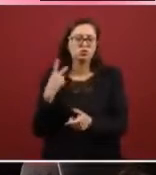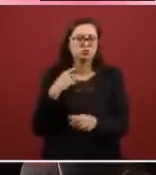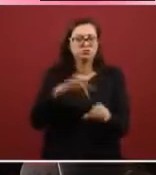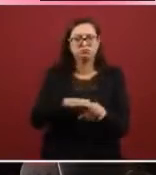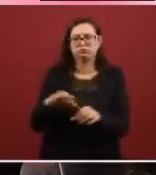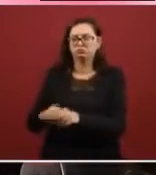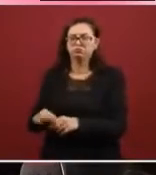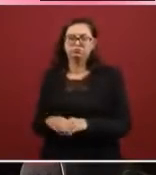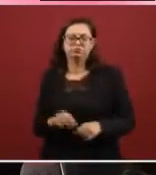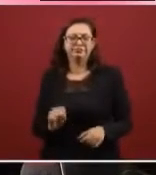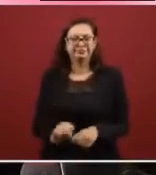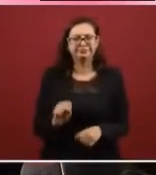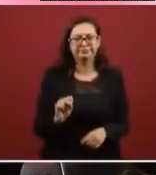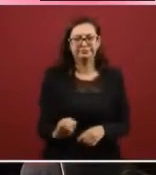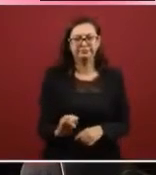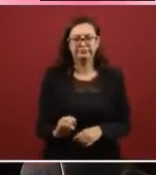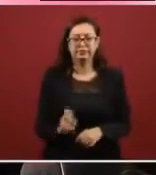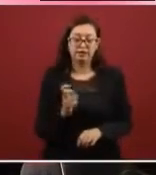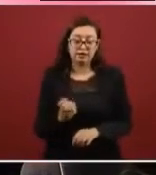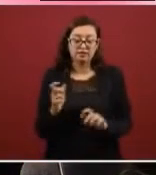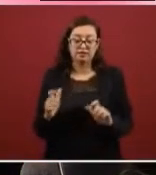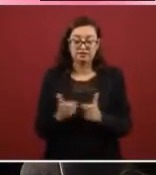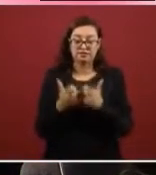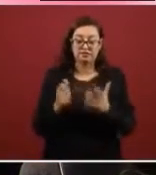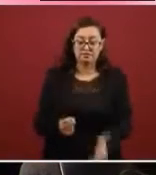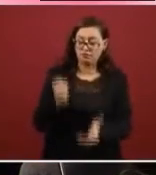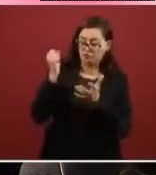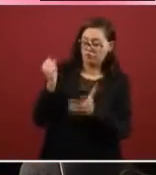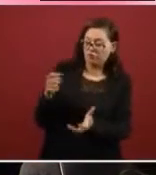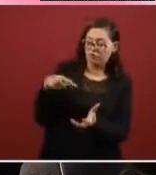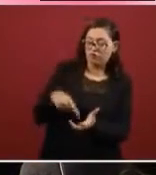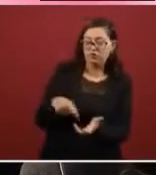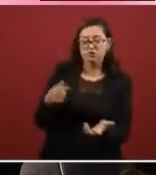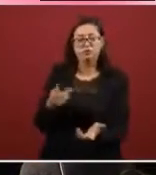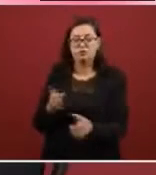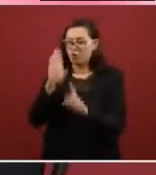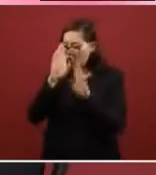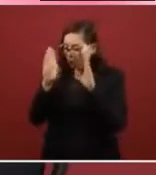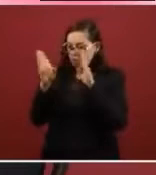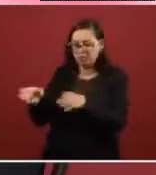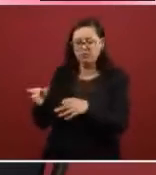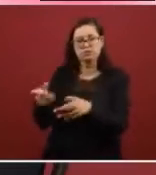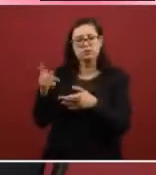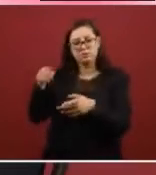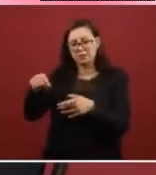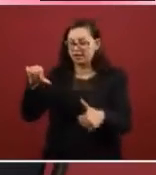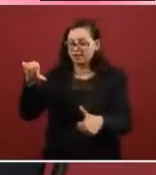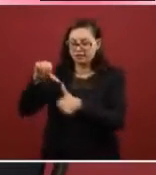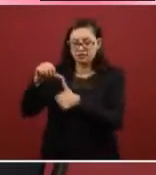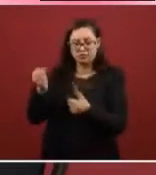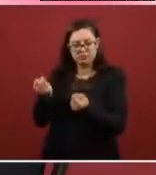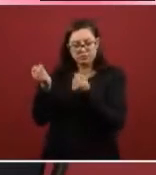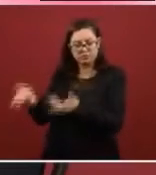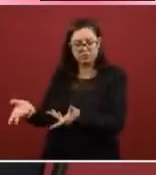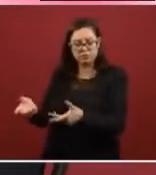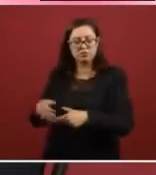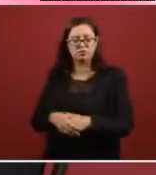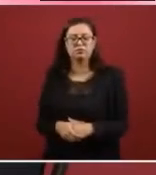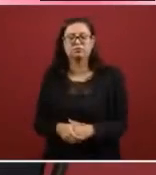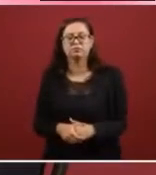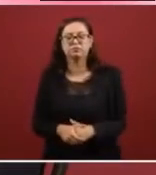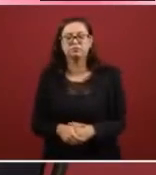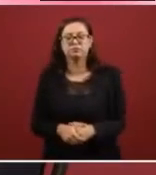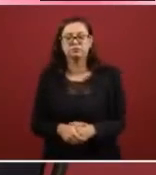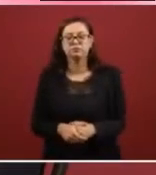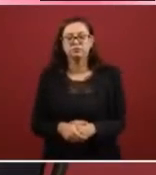all parties. And these resources from the beginning were already purposed